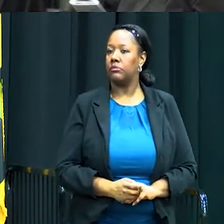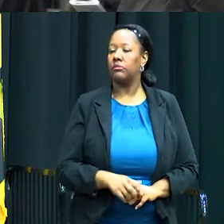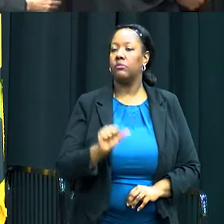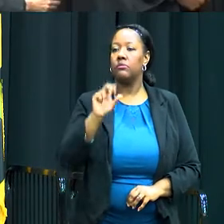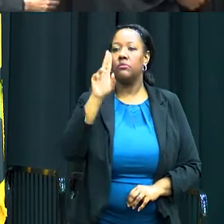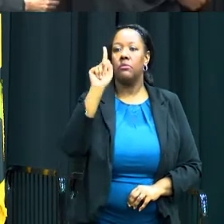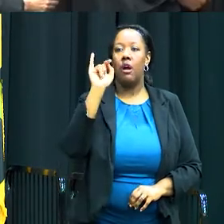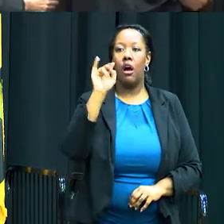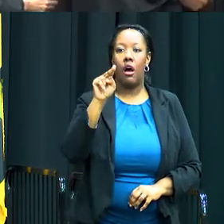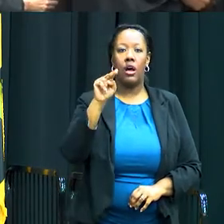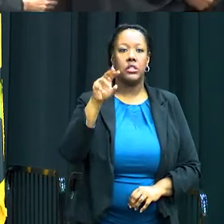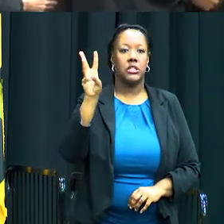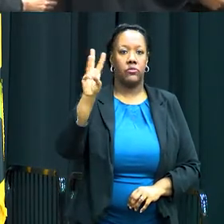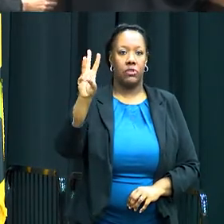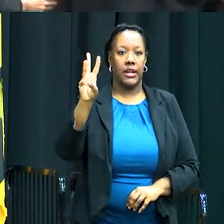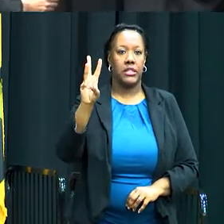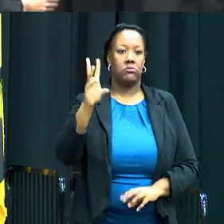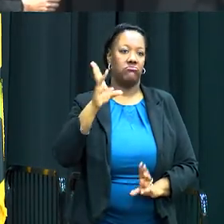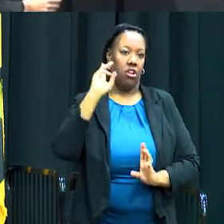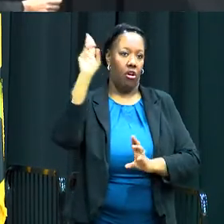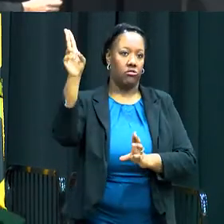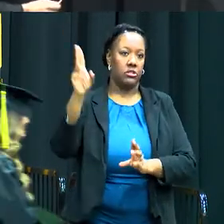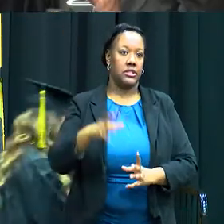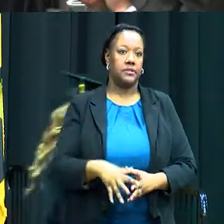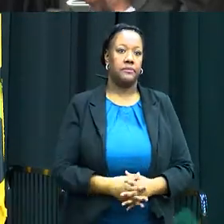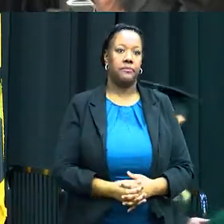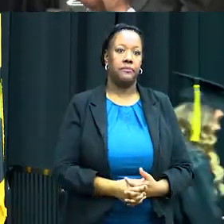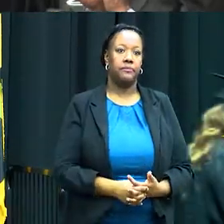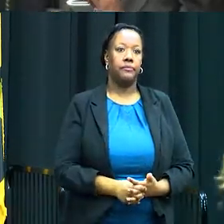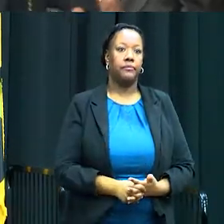Austin Christopher Wright, honors.